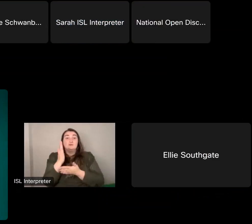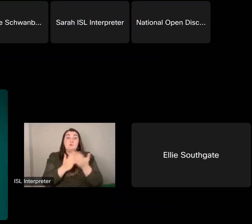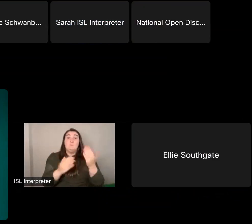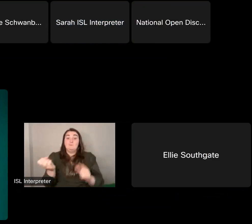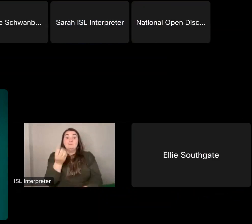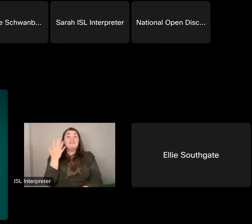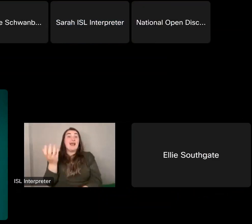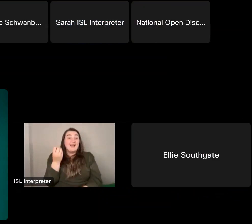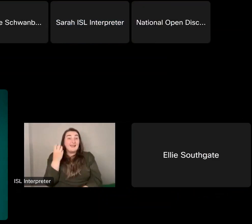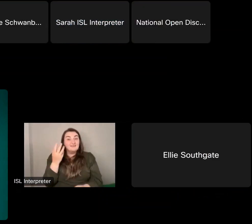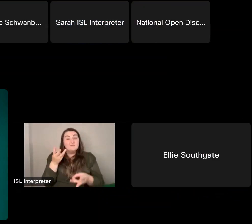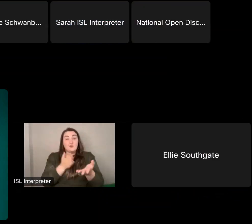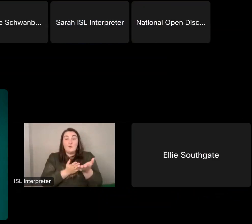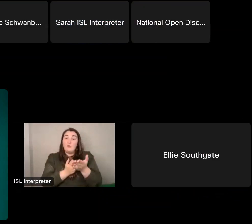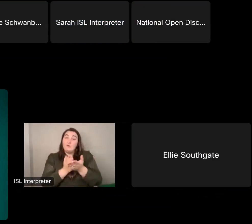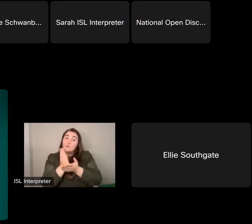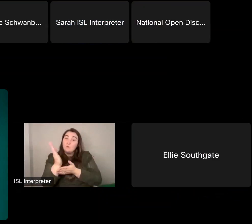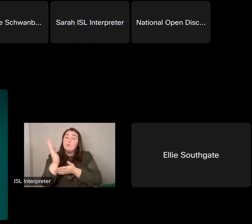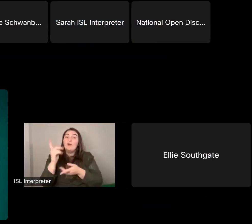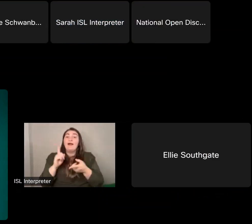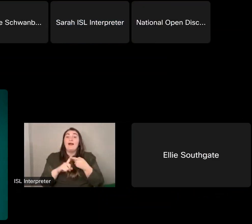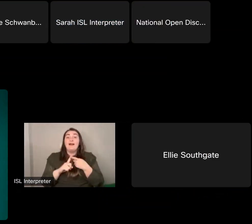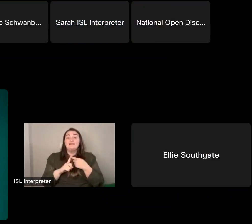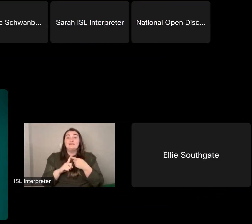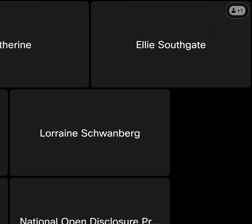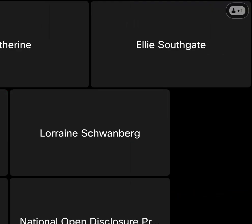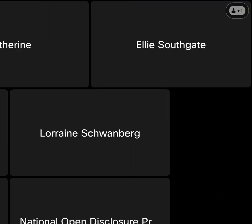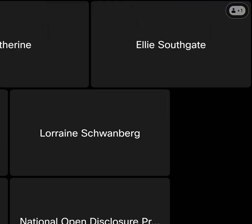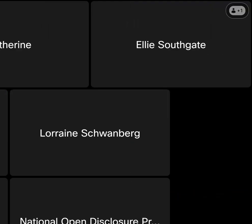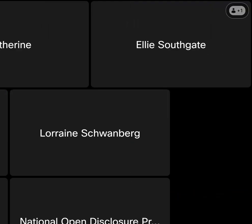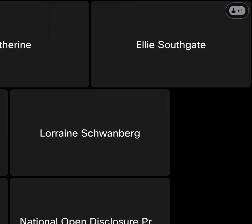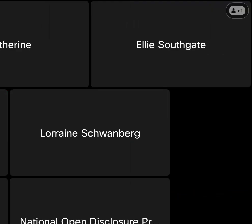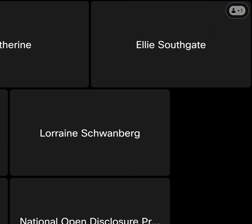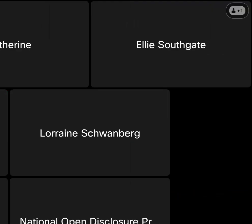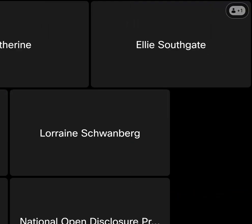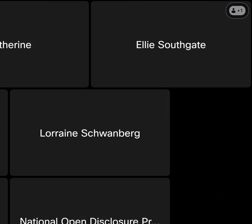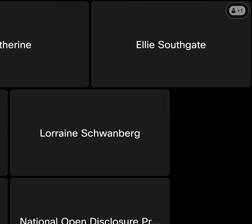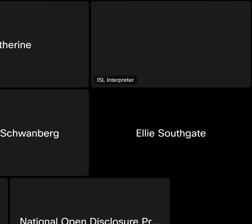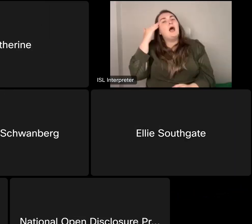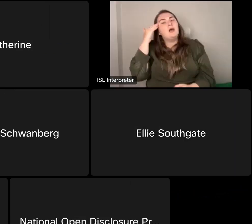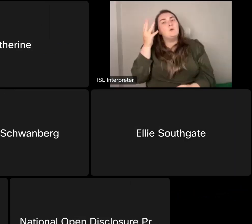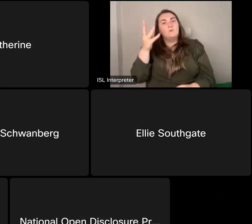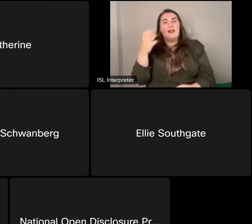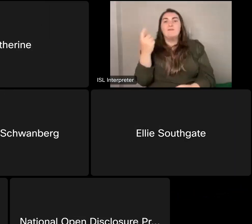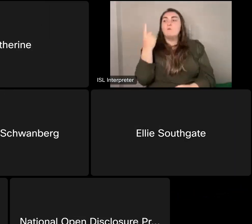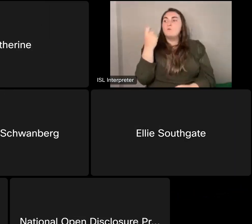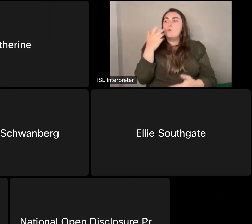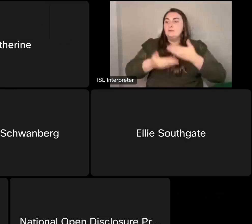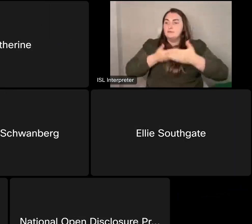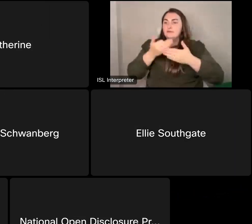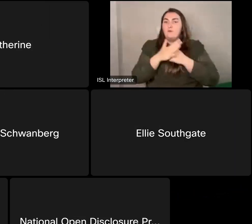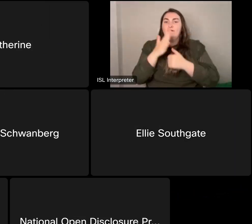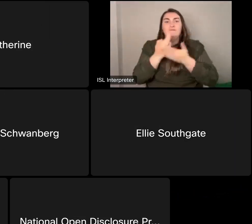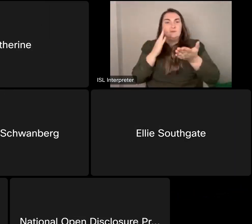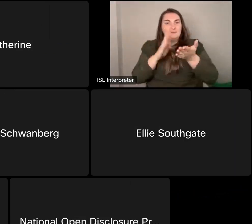I'll be talking you through, and I will be, I know there will be another speaker for a number of minutes after